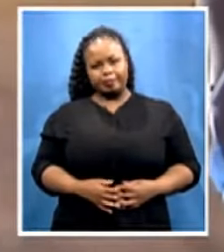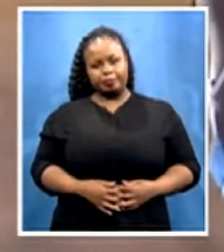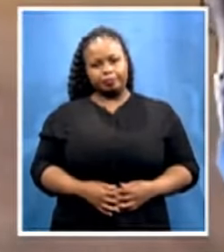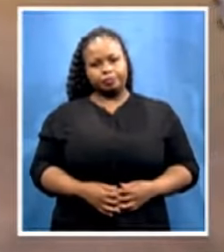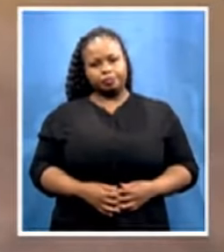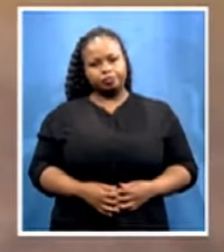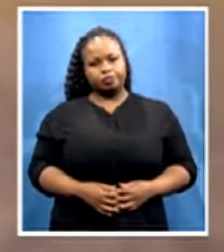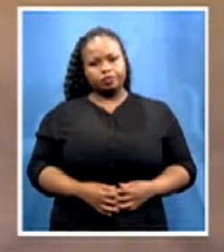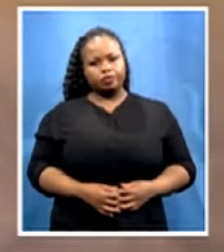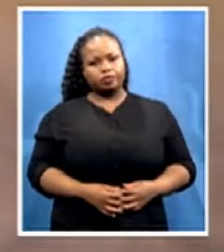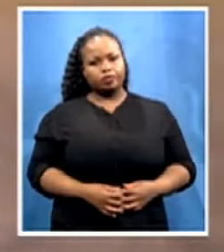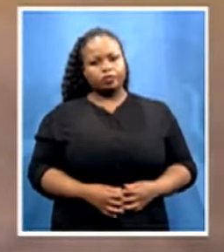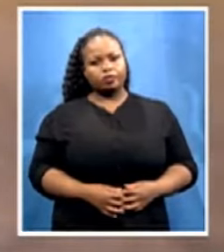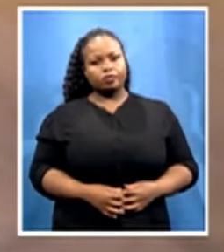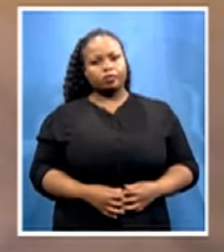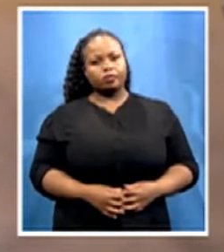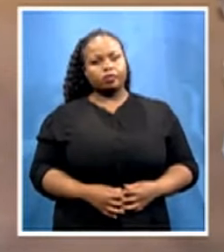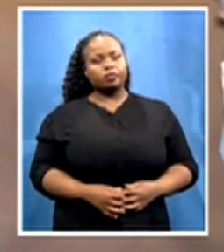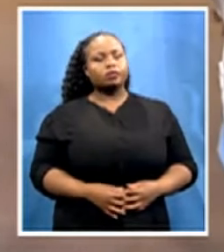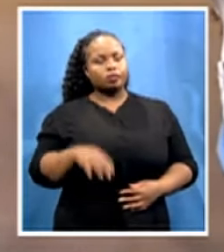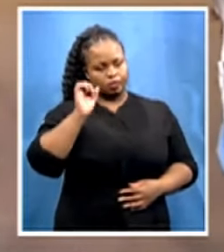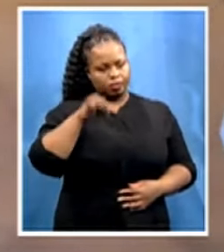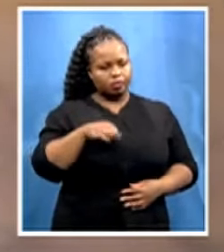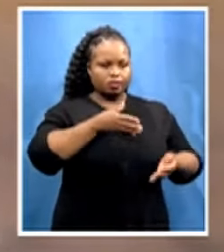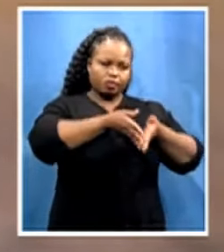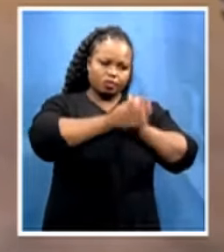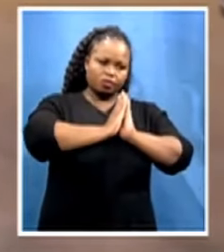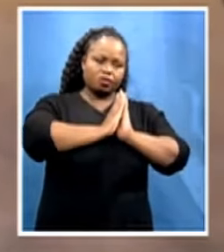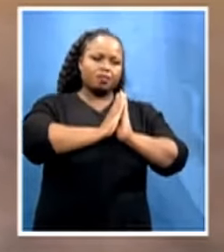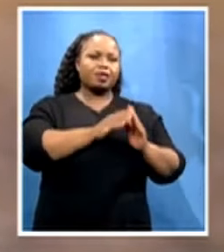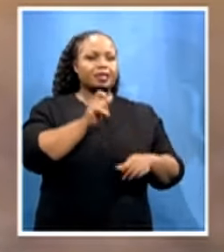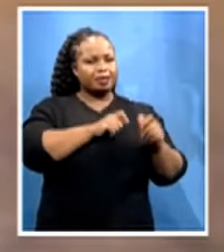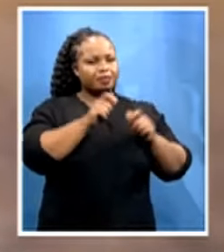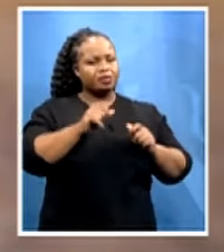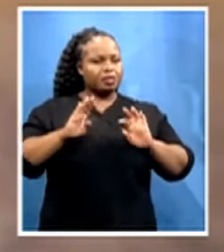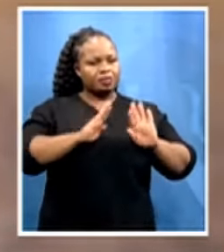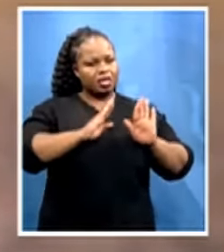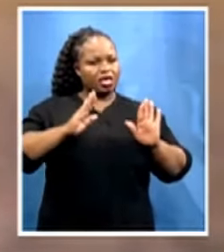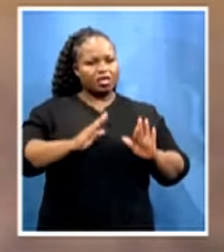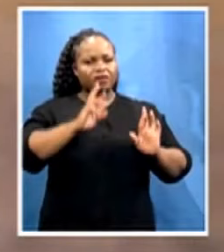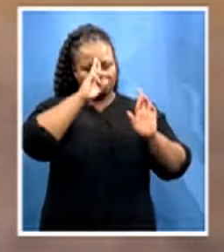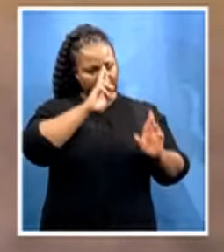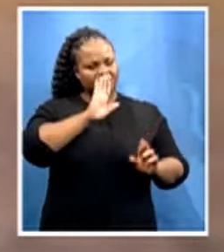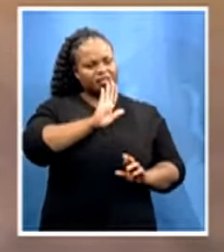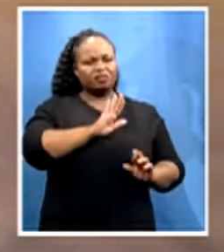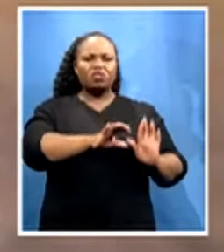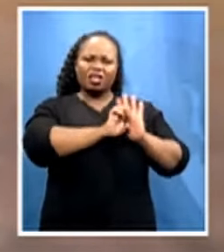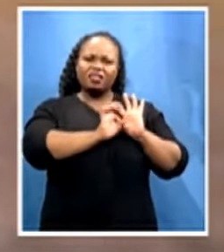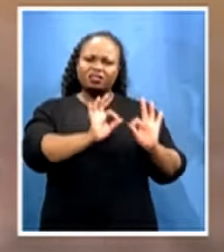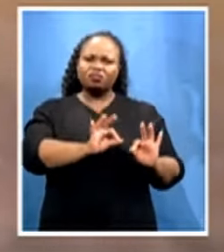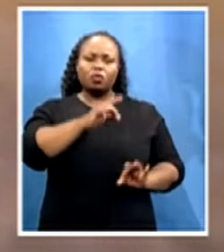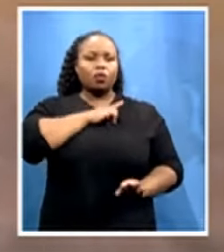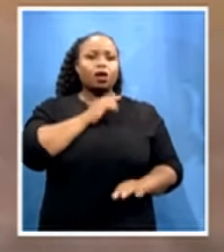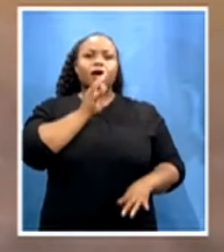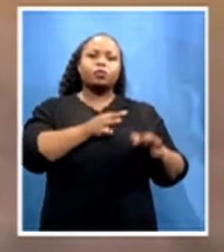We do obviously appeal to the morals and the ethics of everyone coming through, and really do explain that taking a vaccine away from a healthcare